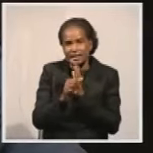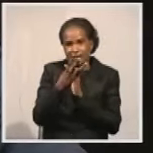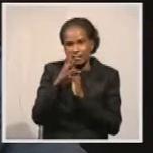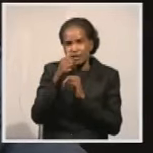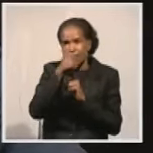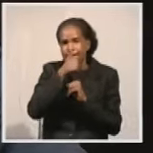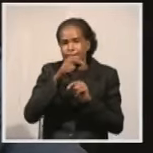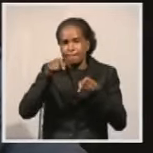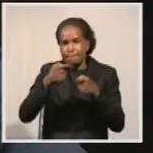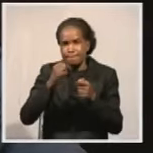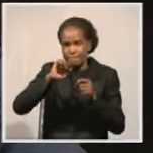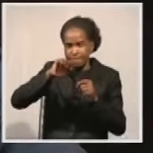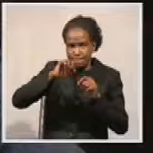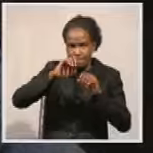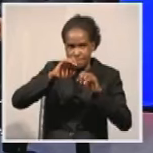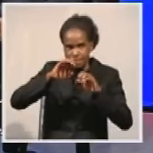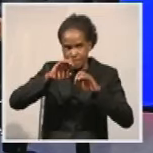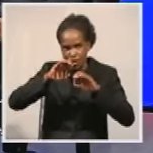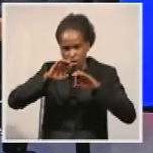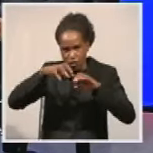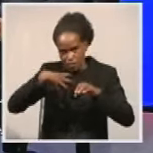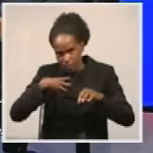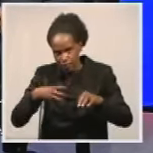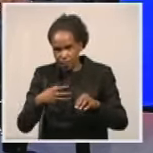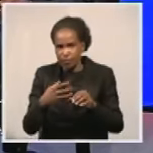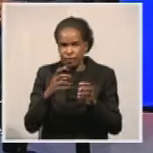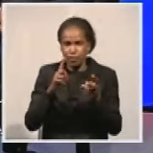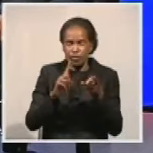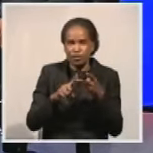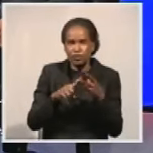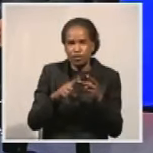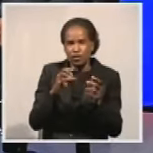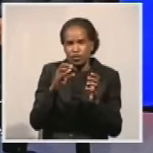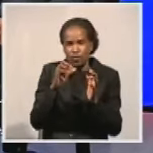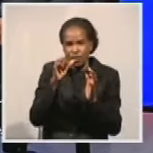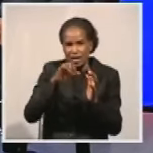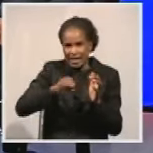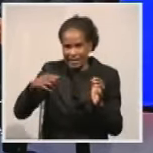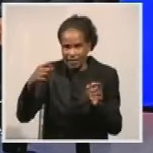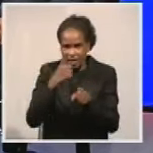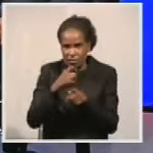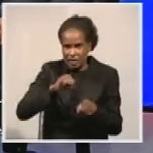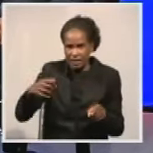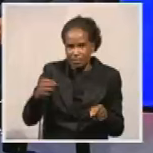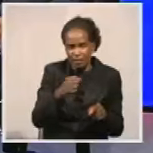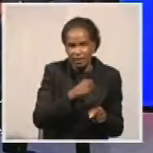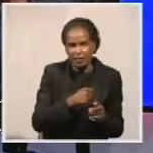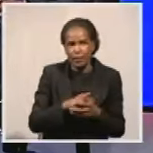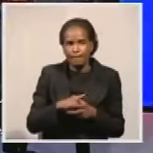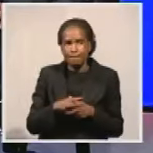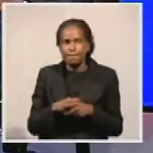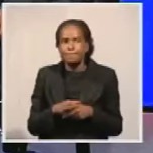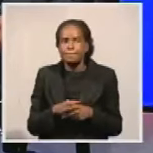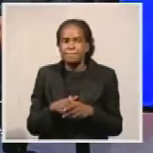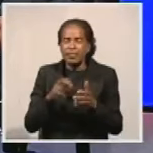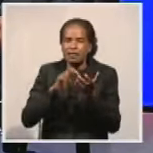and the talk around land expropriation. Some quarters of society were feeling that maybe it was too much of a compromise to have